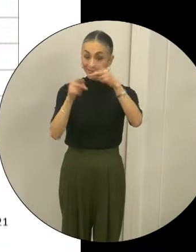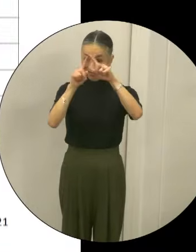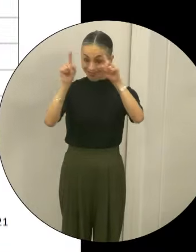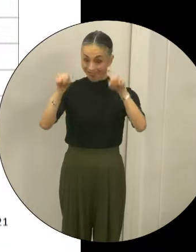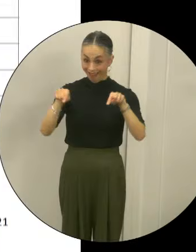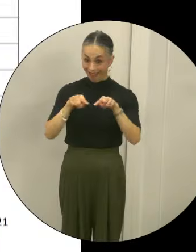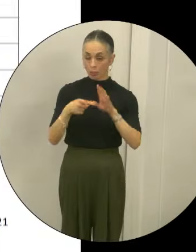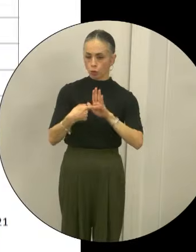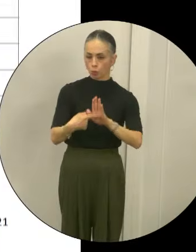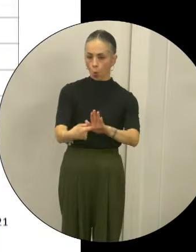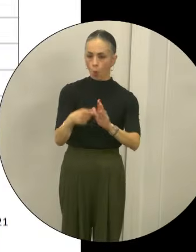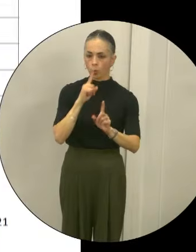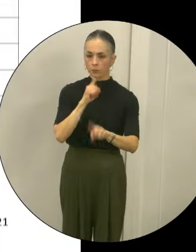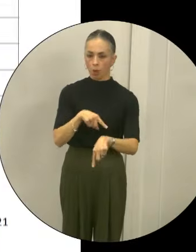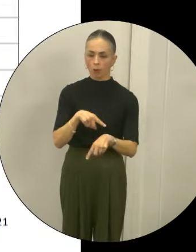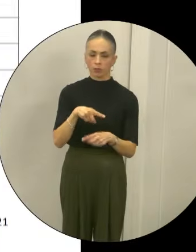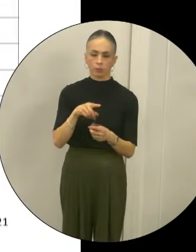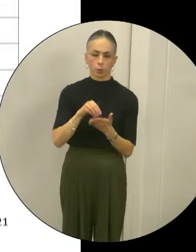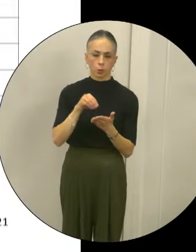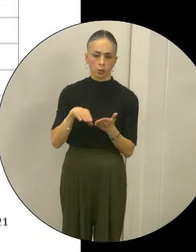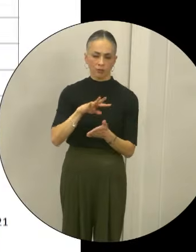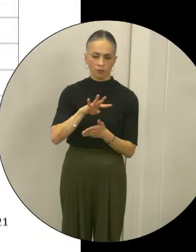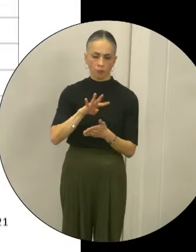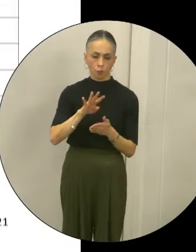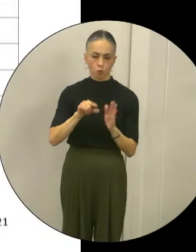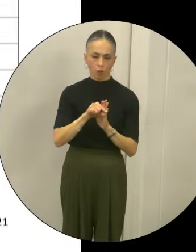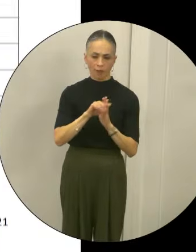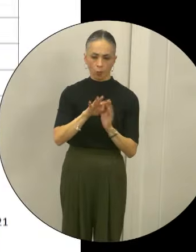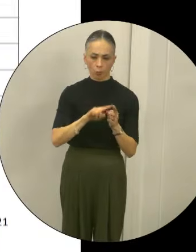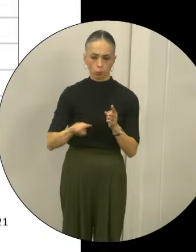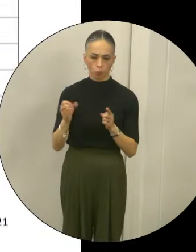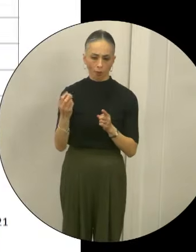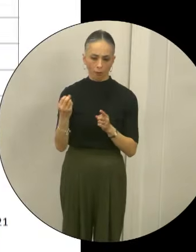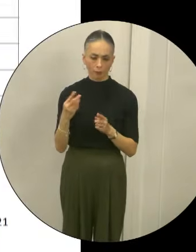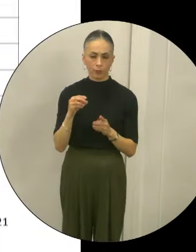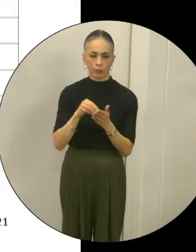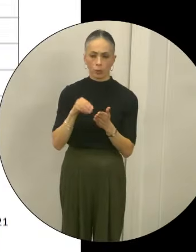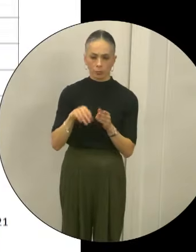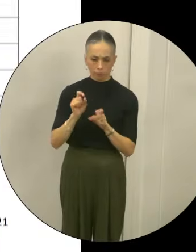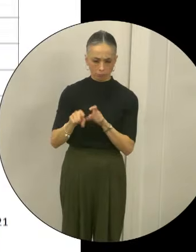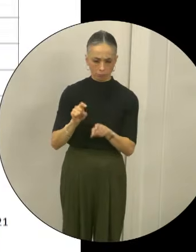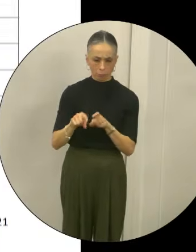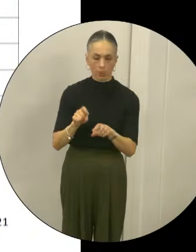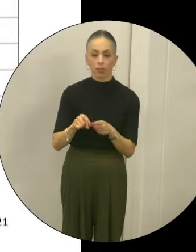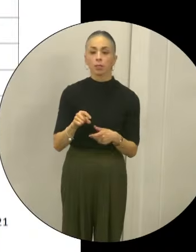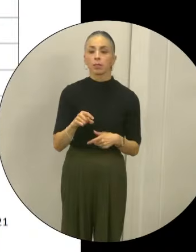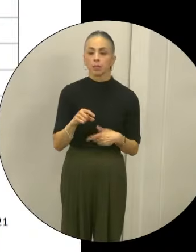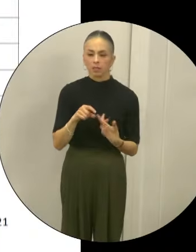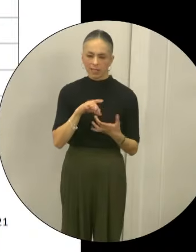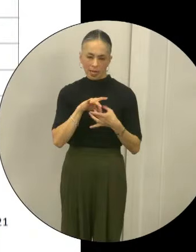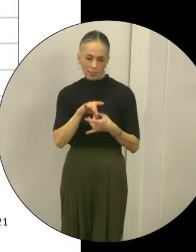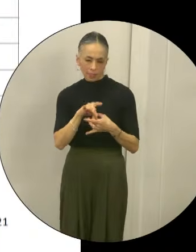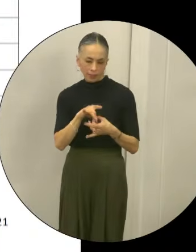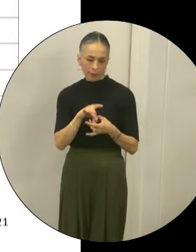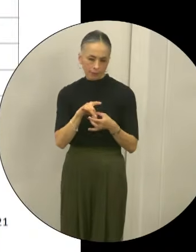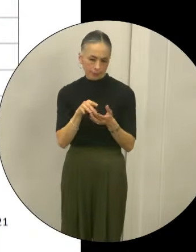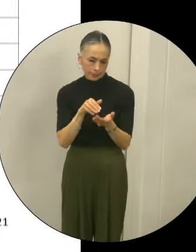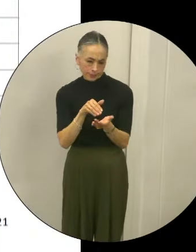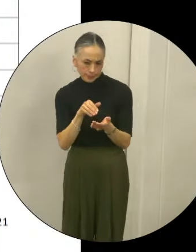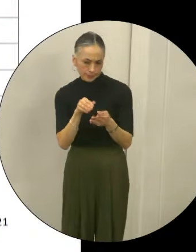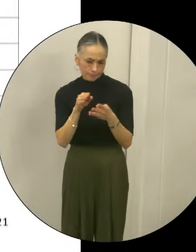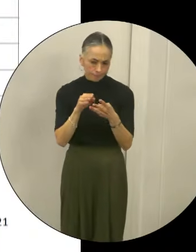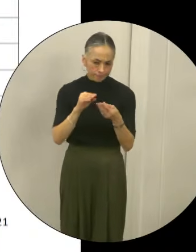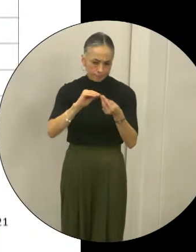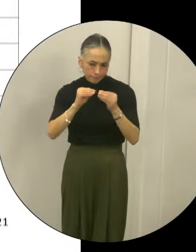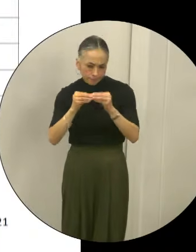the response rates from students in grades 4 through 12 on the questions that compile the student safety and connectedness metrics that I'll share throughout the presentation. As